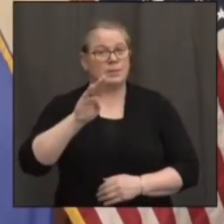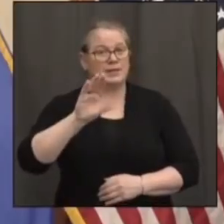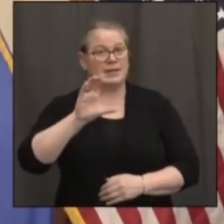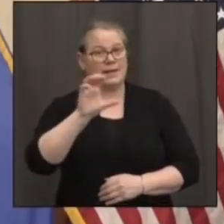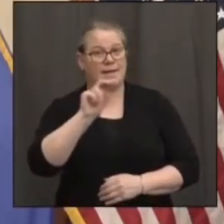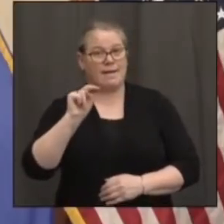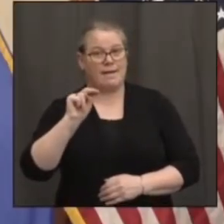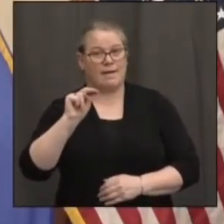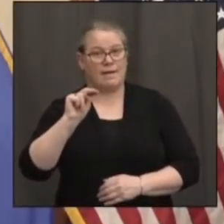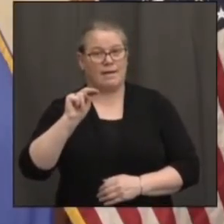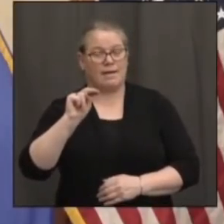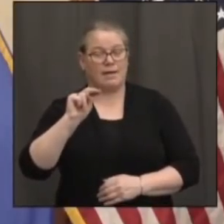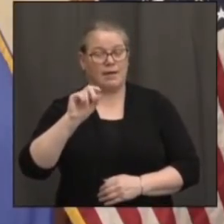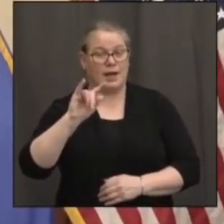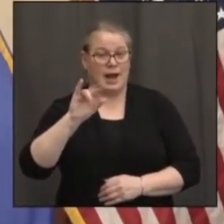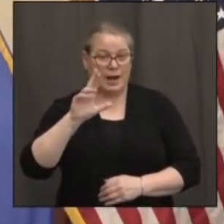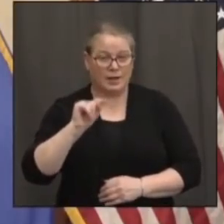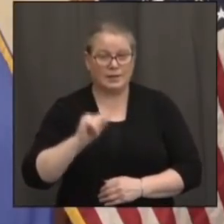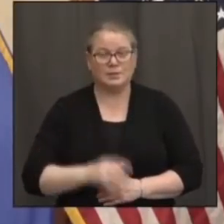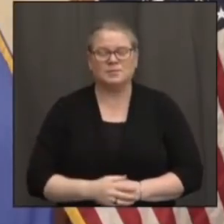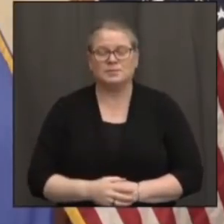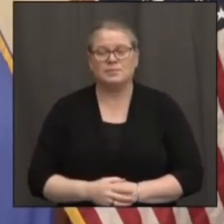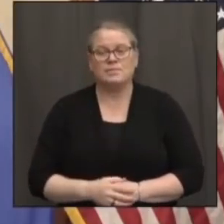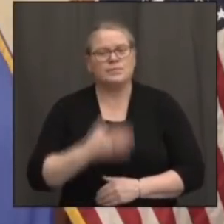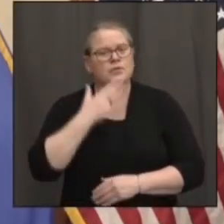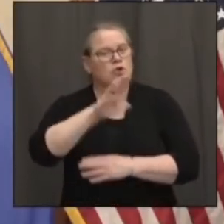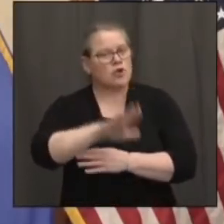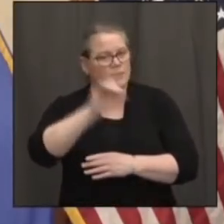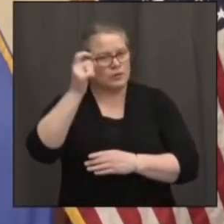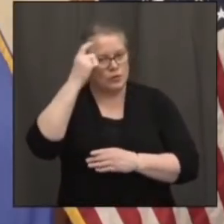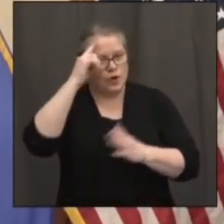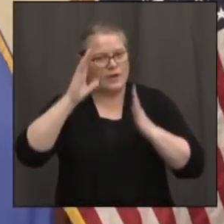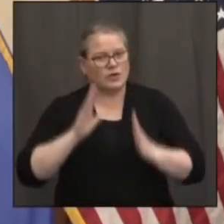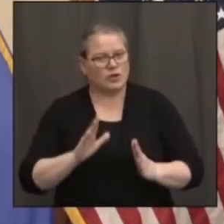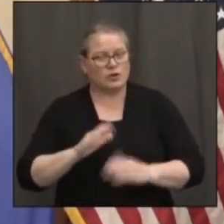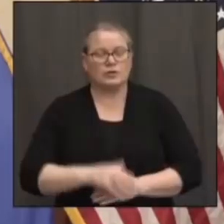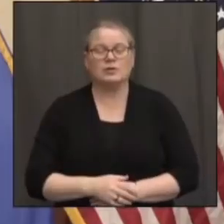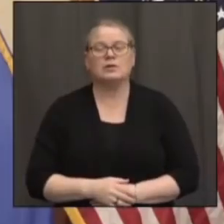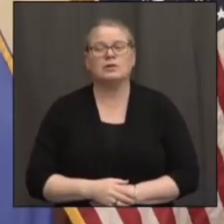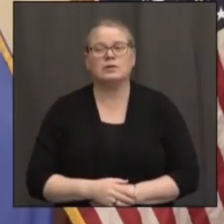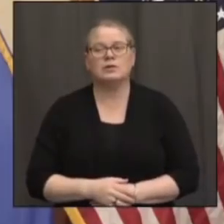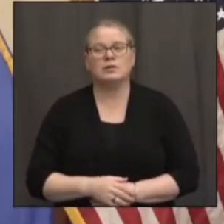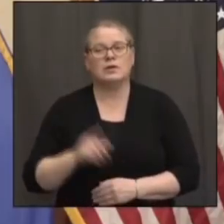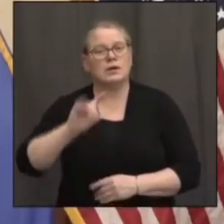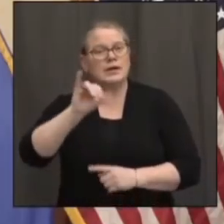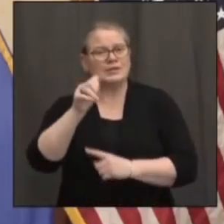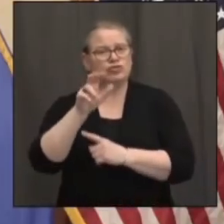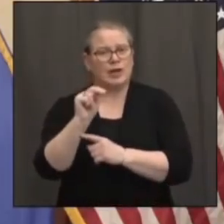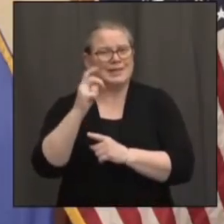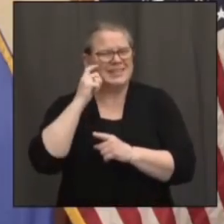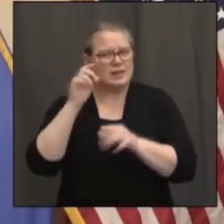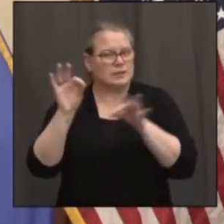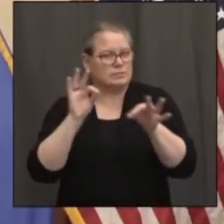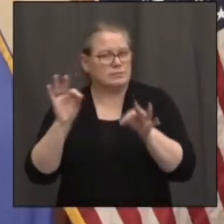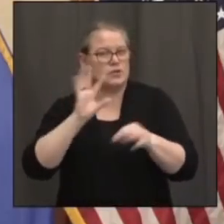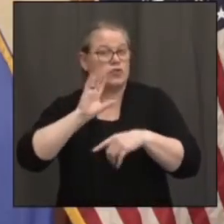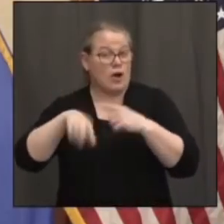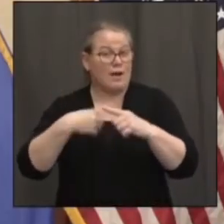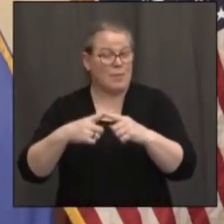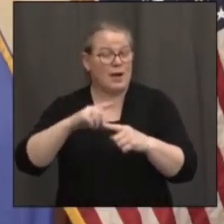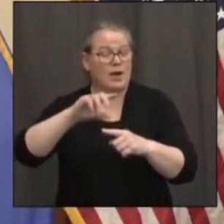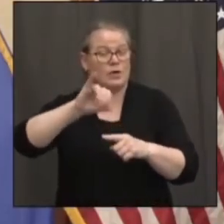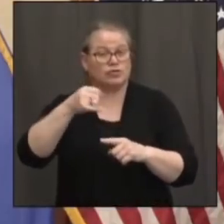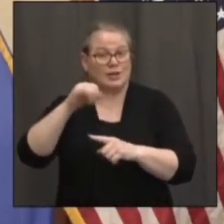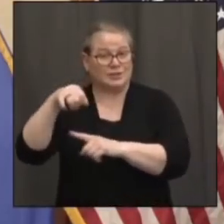Good afternoon, Governor. Matt Austin with NBC Connecticut. Just following up with what Jason was saying about Johnson & Johnson. In terms of this